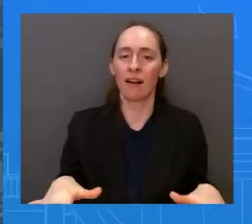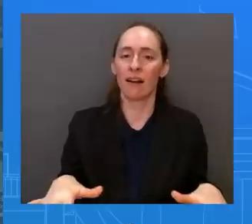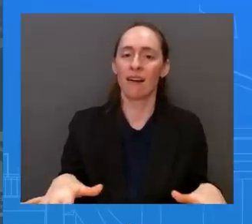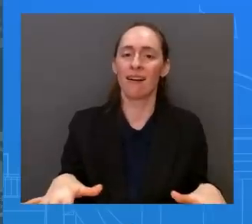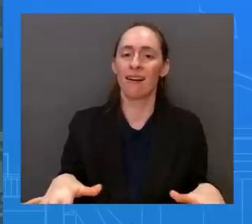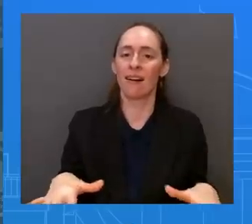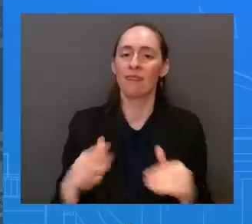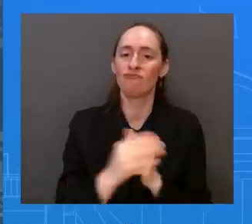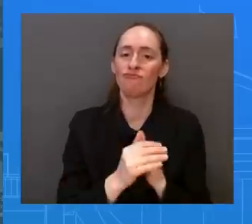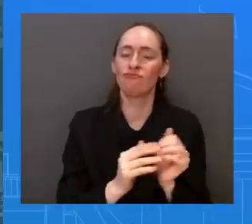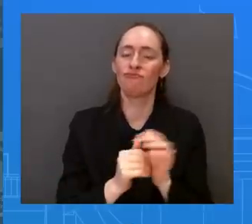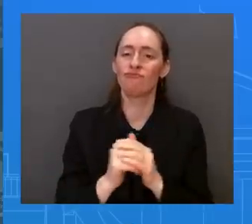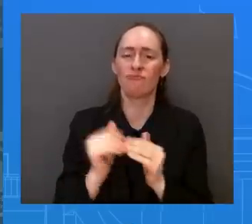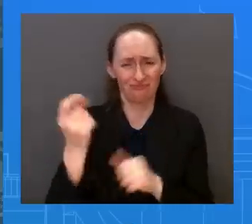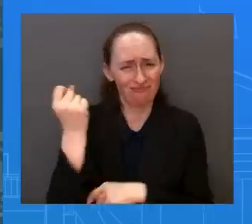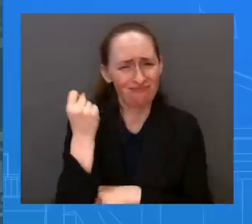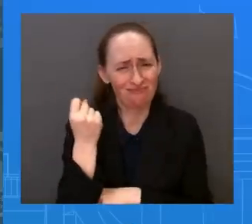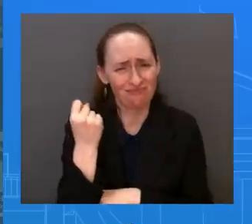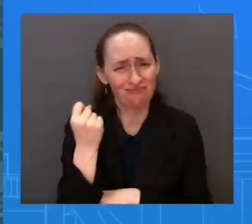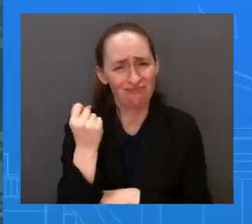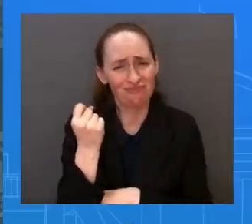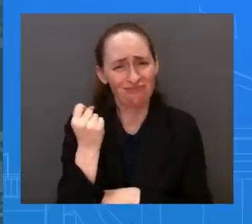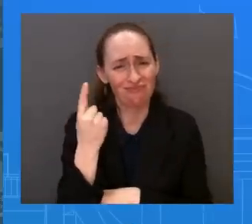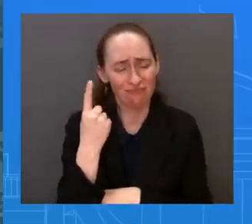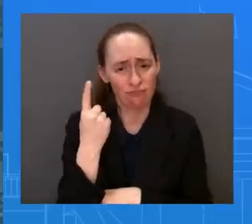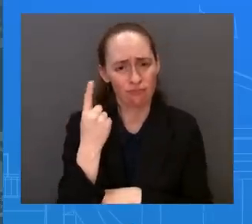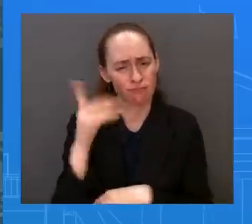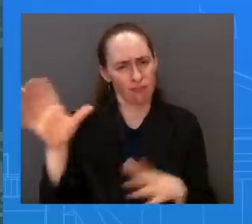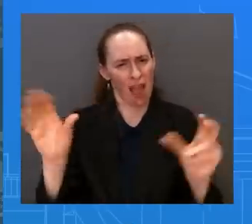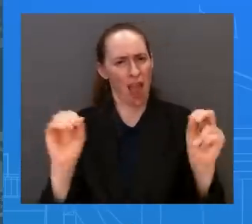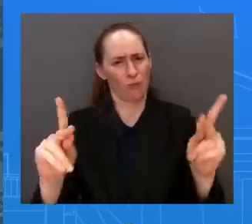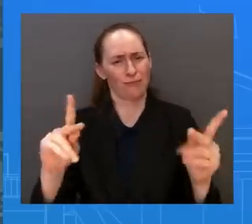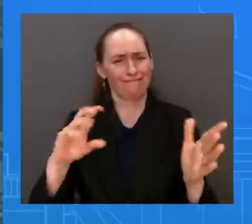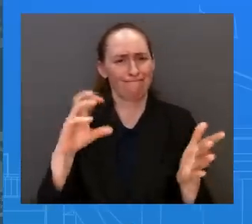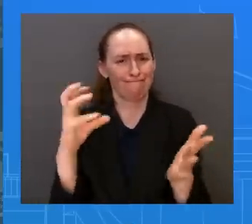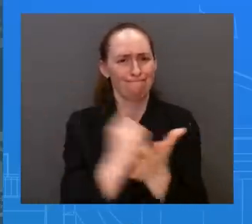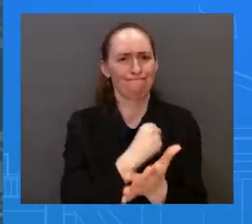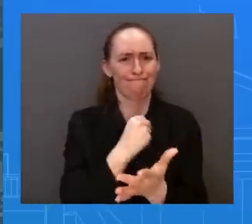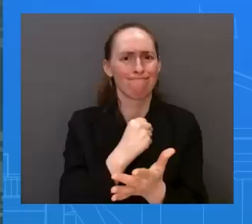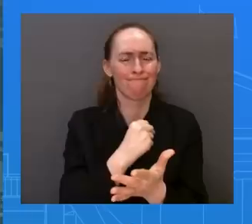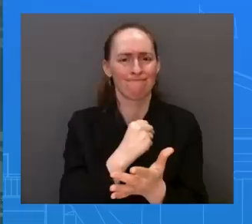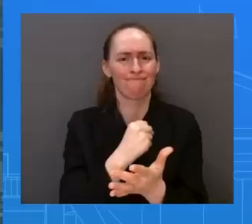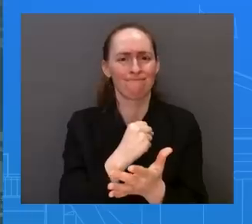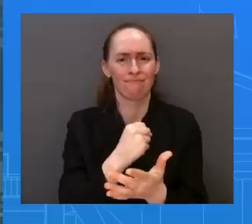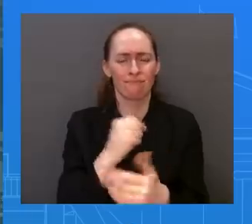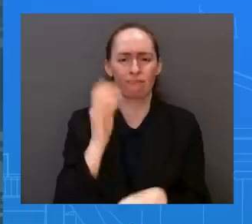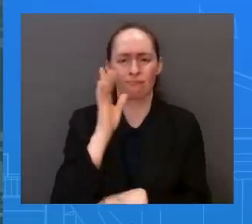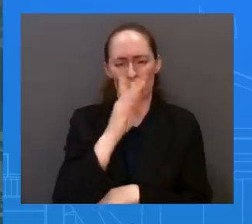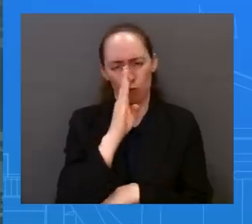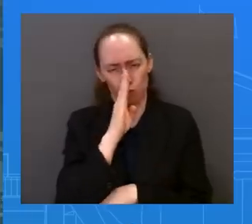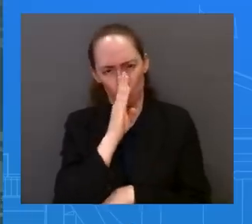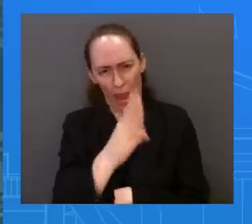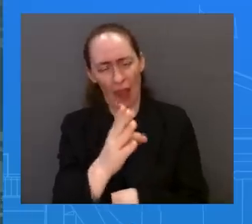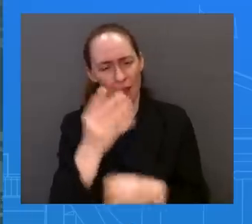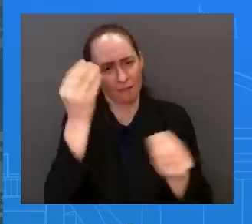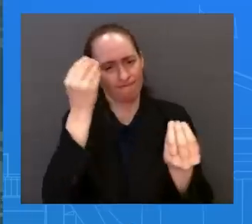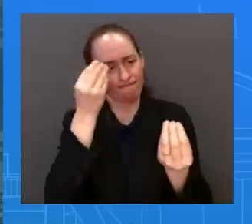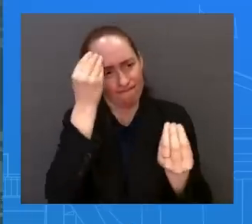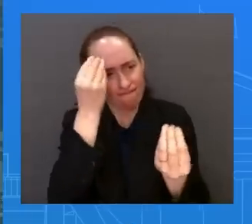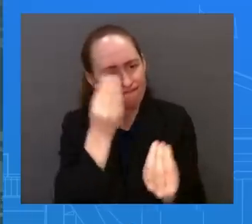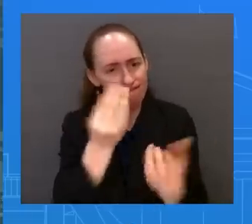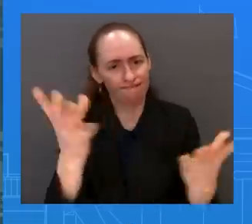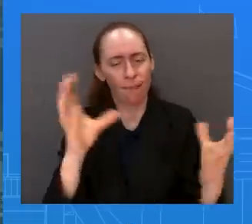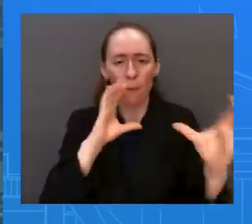big opportunity for the president, again, to speak directly to the American people, the millions of people who will be watching and who will be wanting to